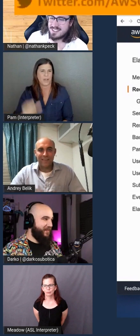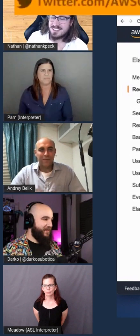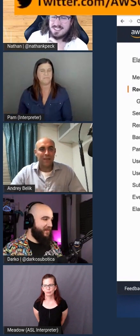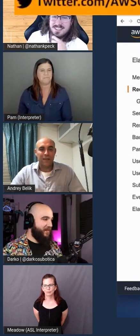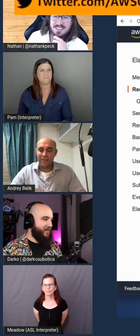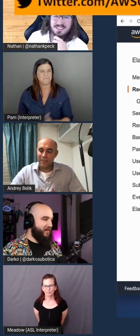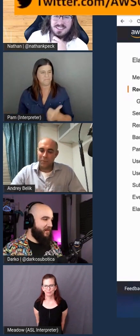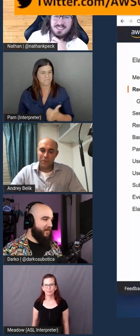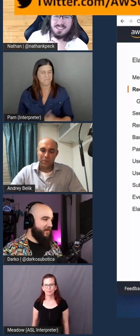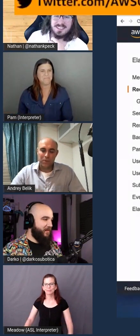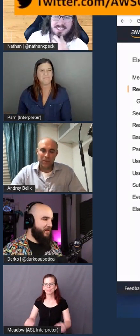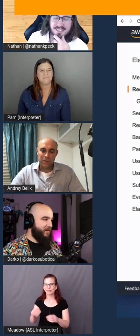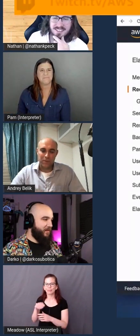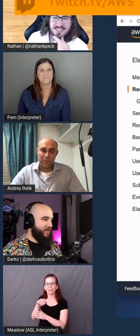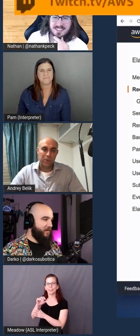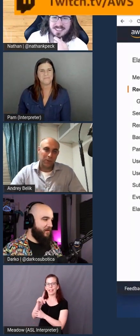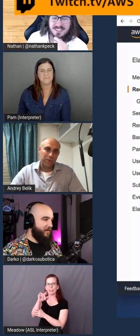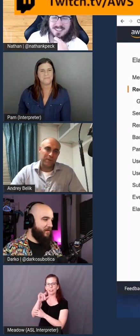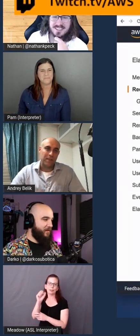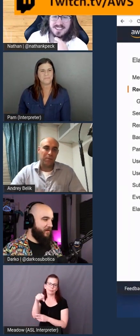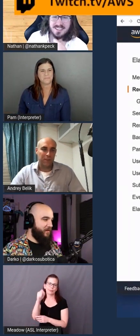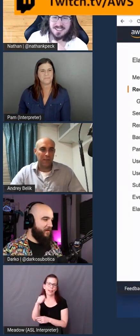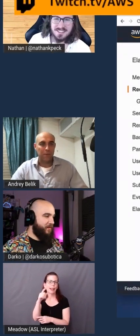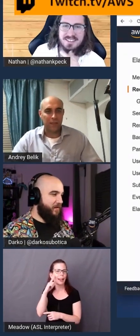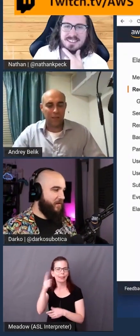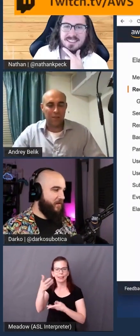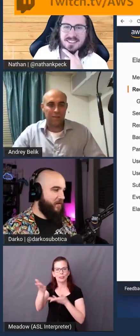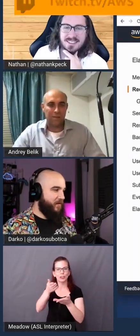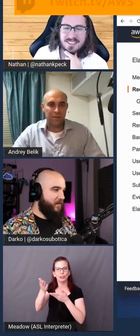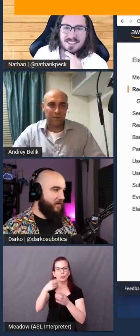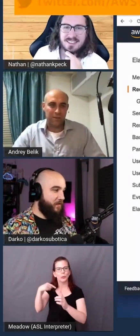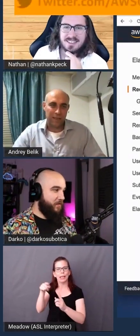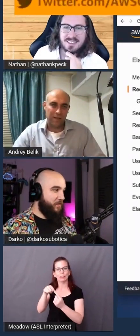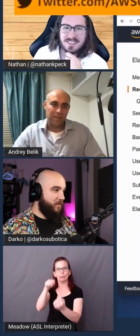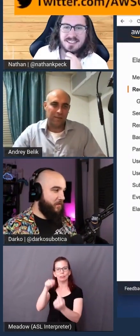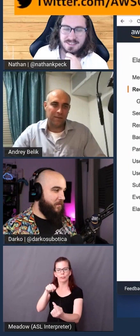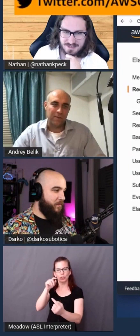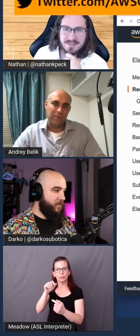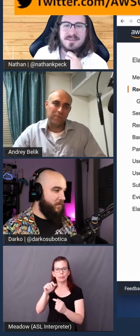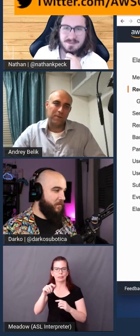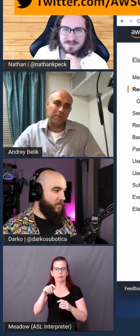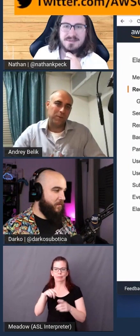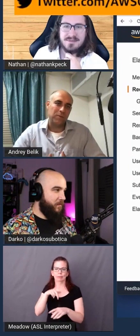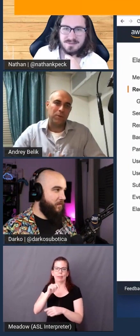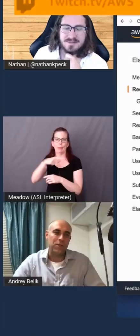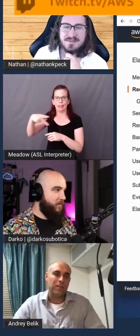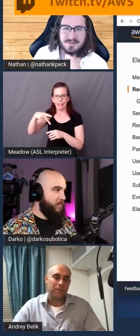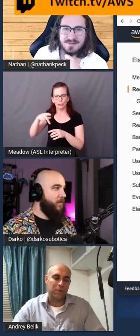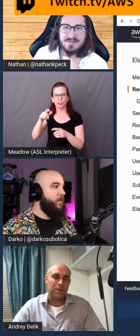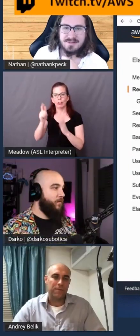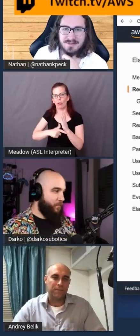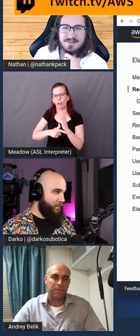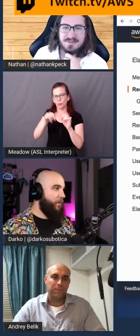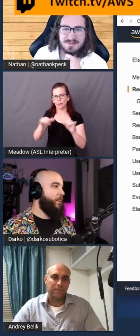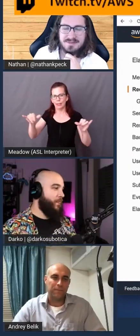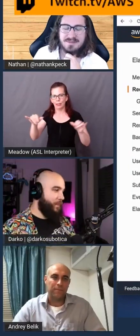And and I suppose the beauty of our service, we do use AWS application auto scaling, so we'll track the